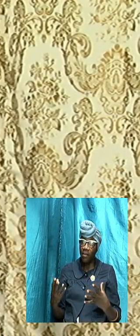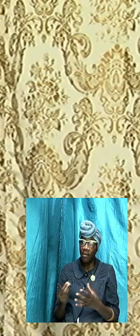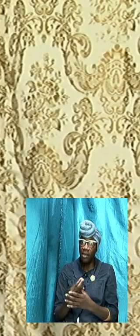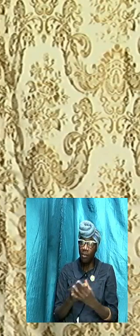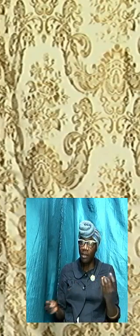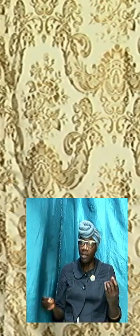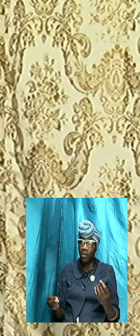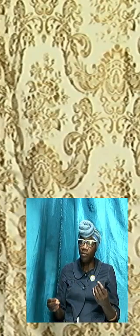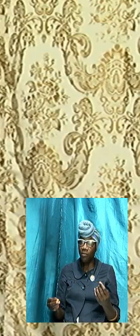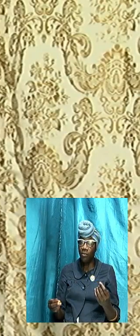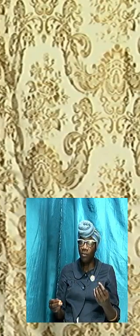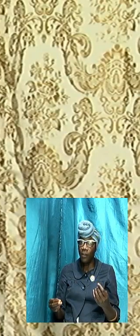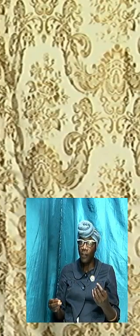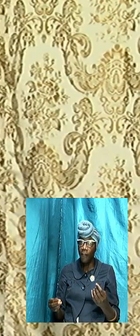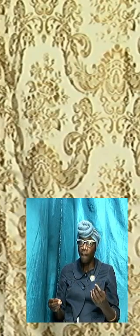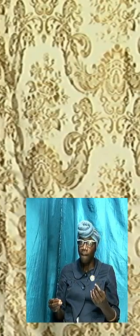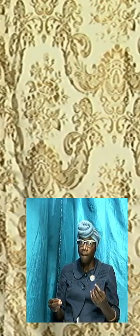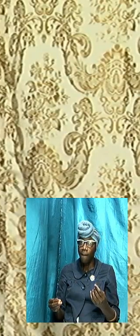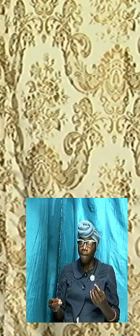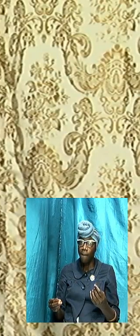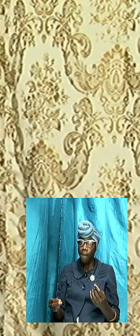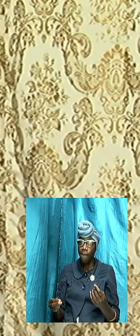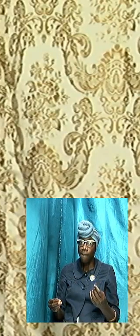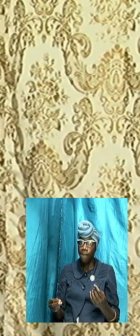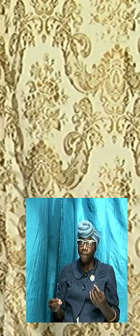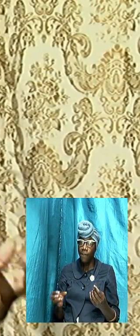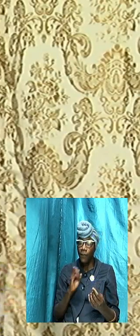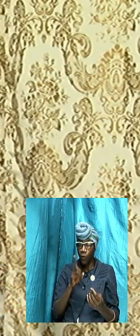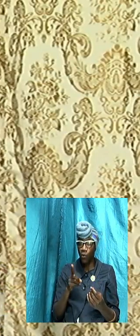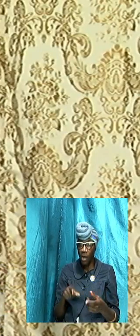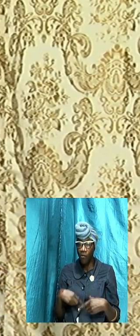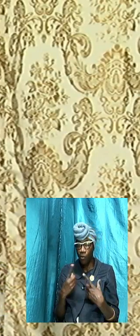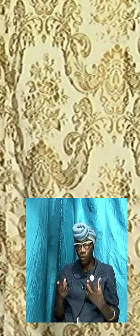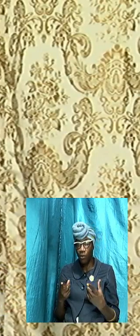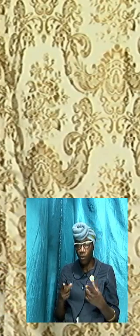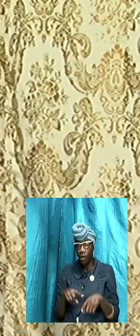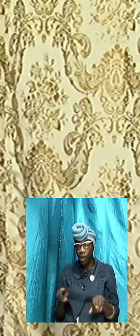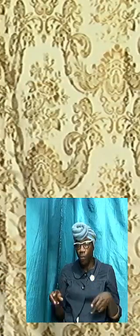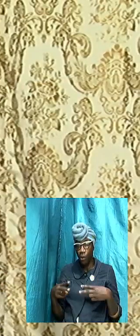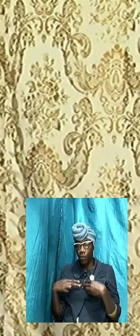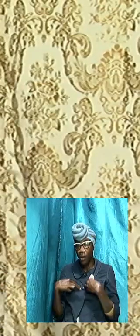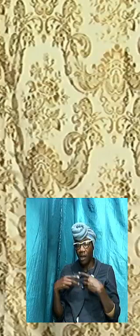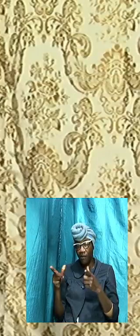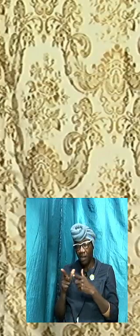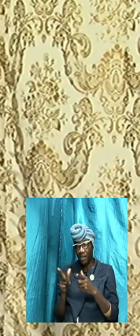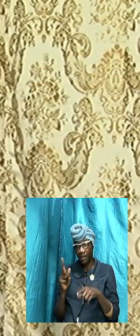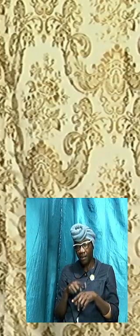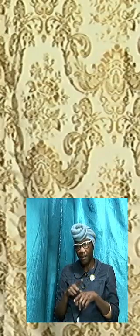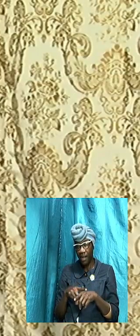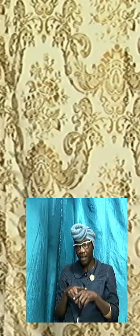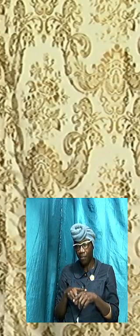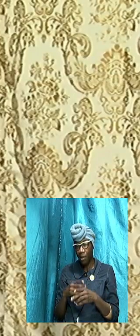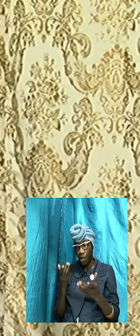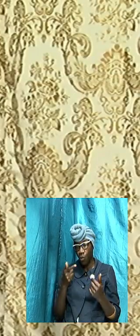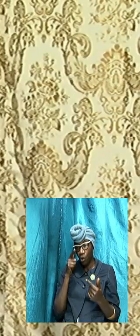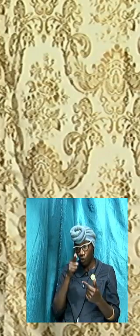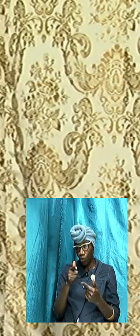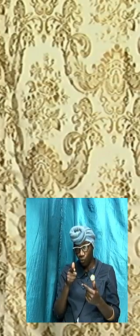Amen. That practically could have went into, but we have limited time. Amen. But I just